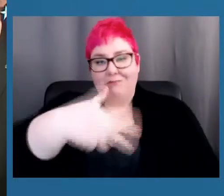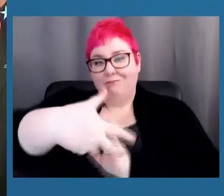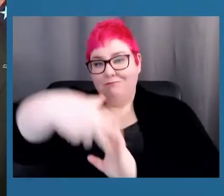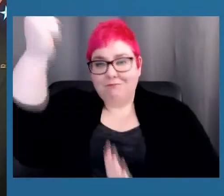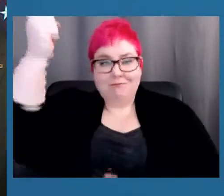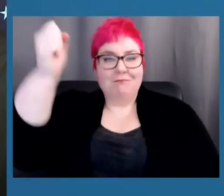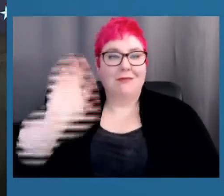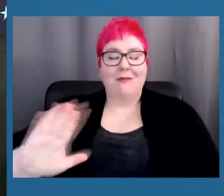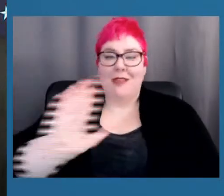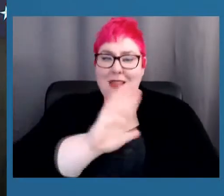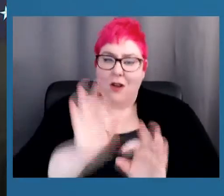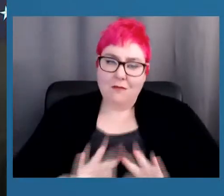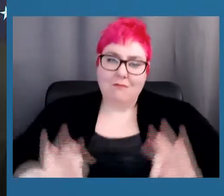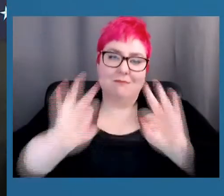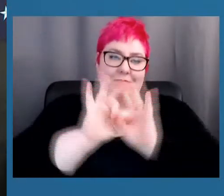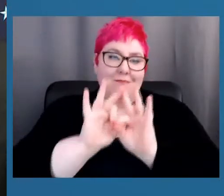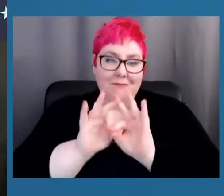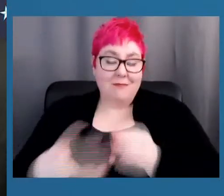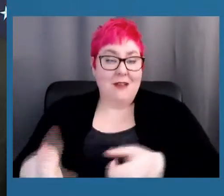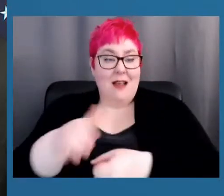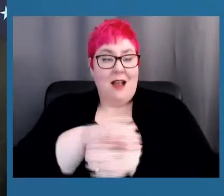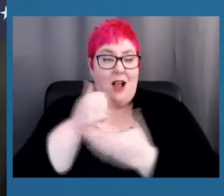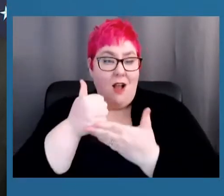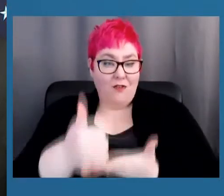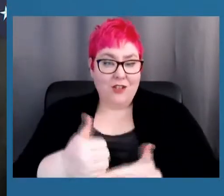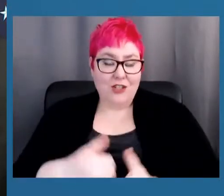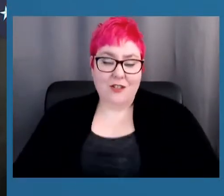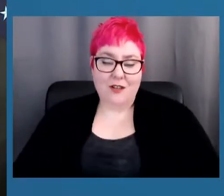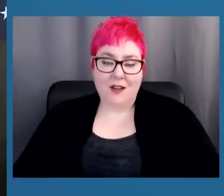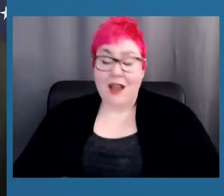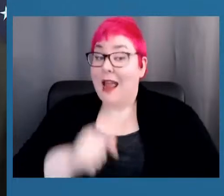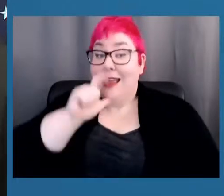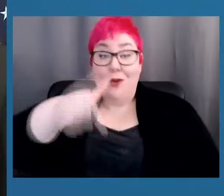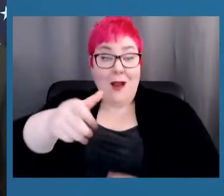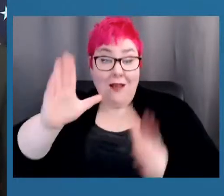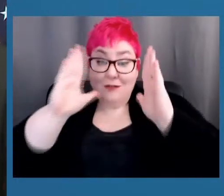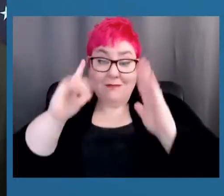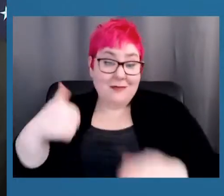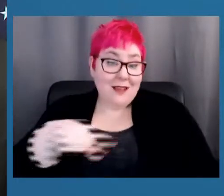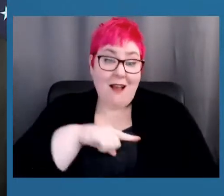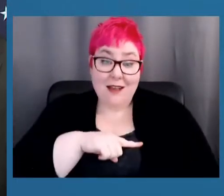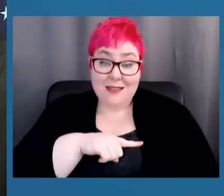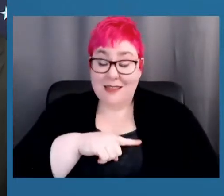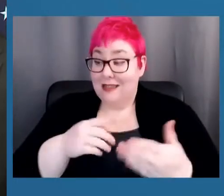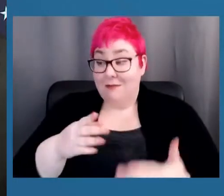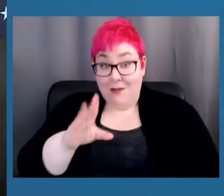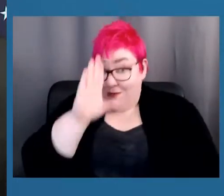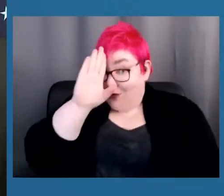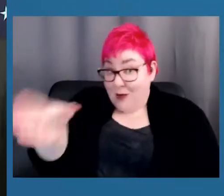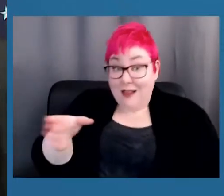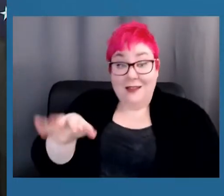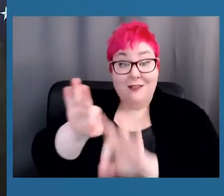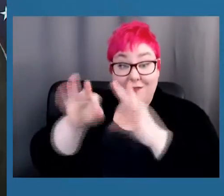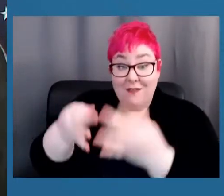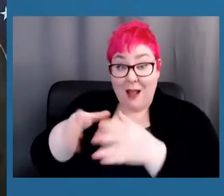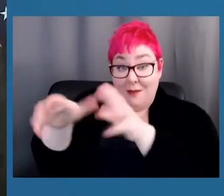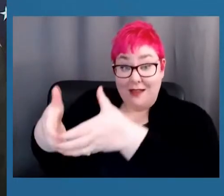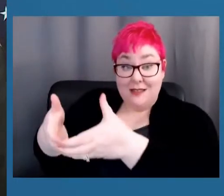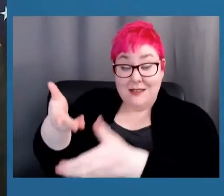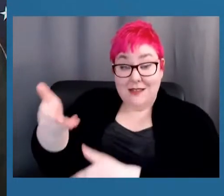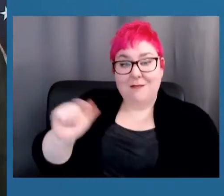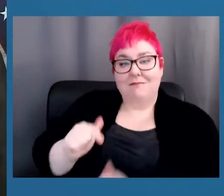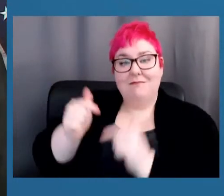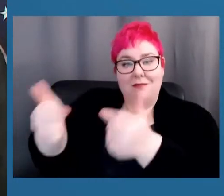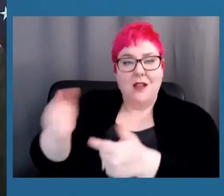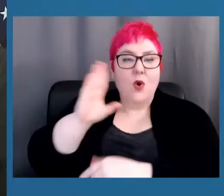coverage that they depend on. And you don't have to just listen to us. Hear it directly from the families. Next, we have